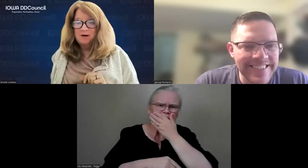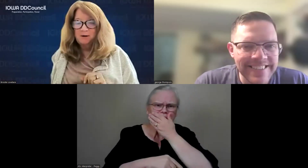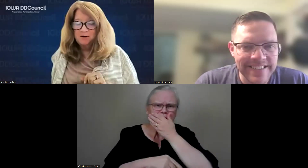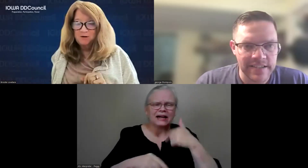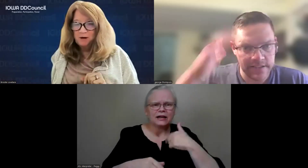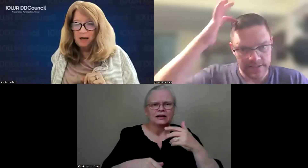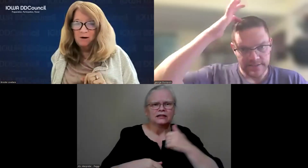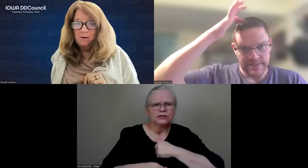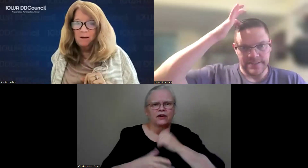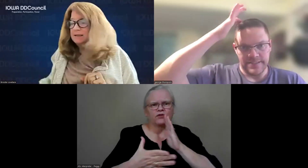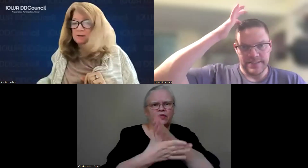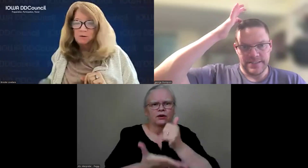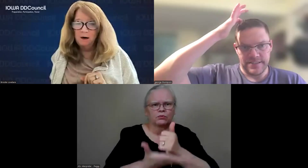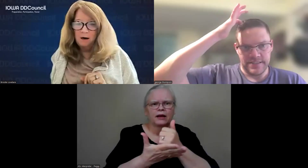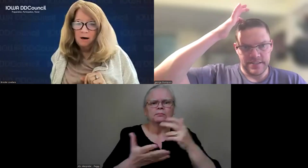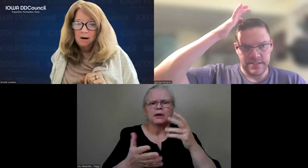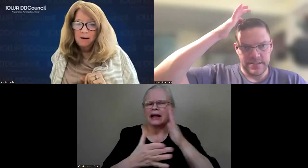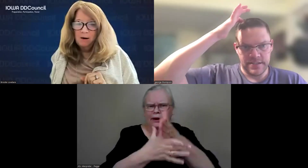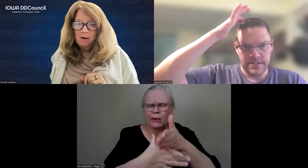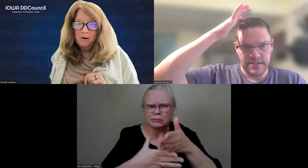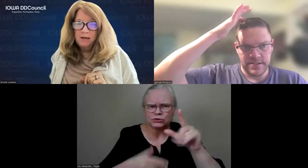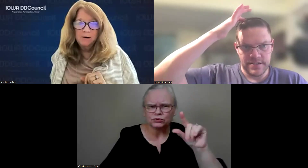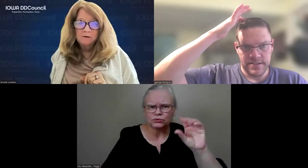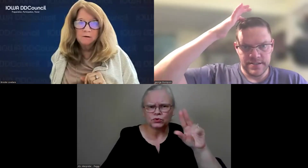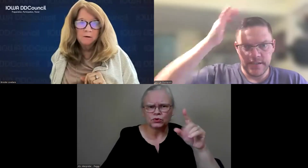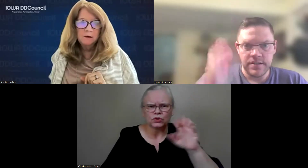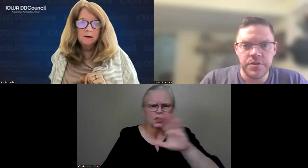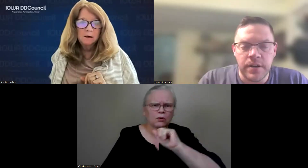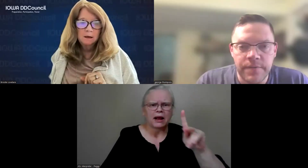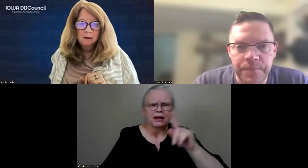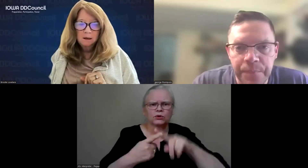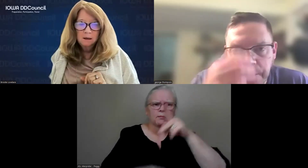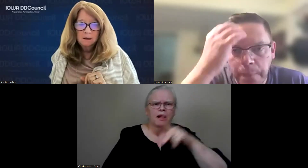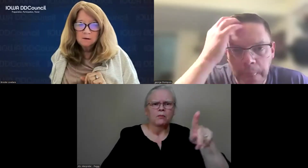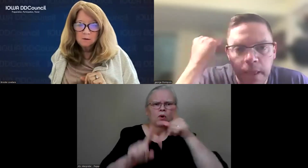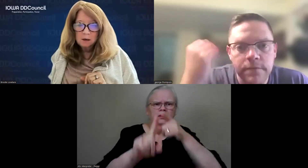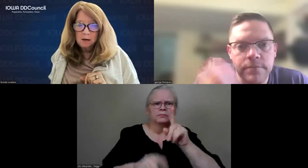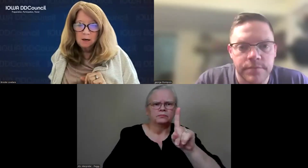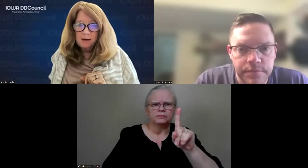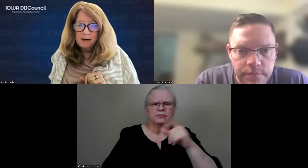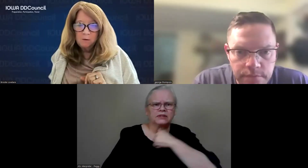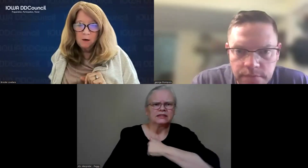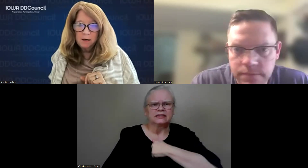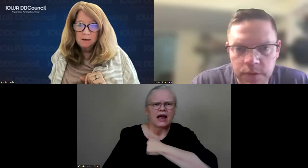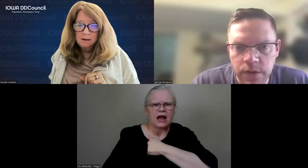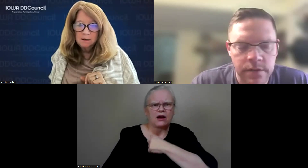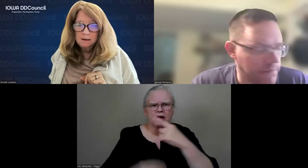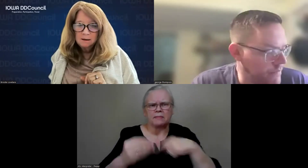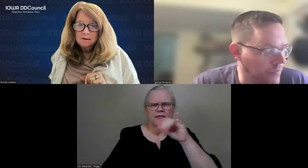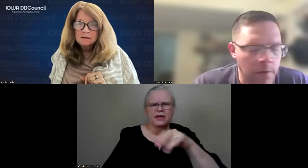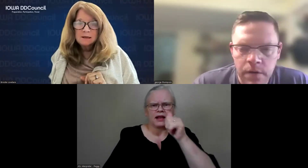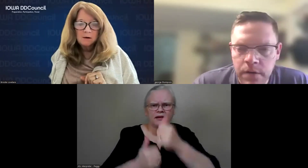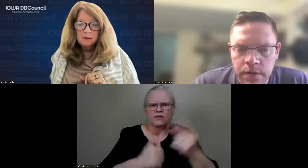about that interruption, George. I will go back to our PowerPoint here so you can. Sure. So sorry about that, everyone. No